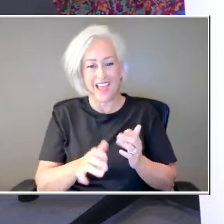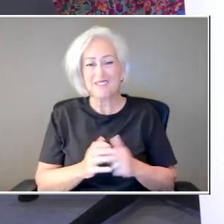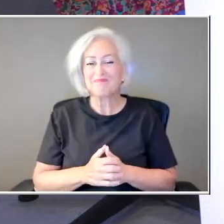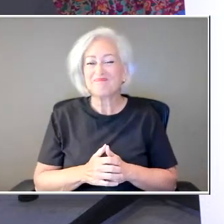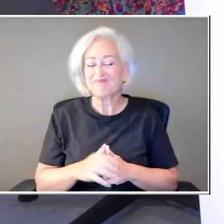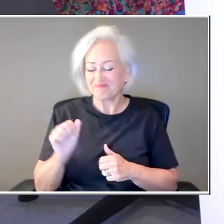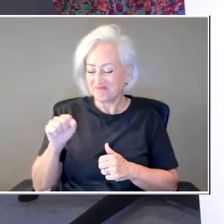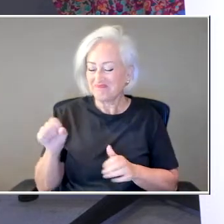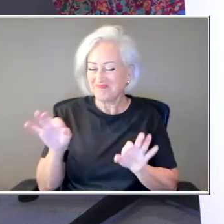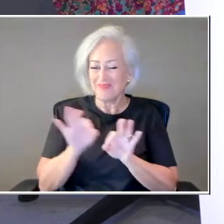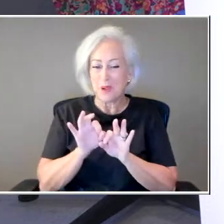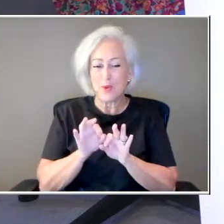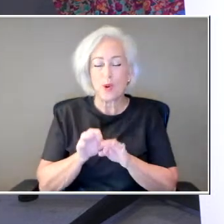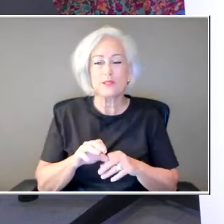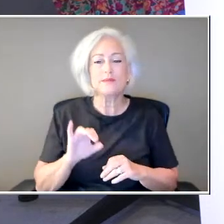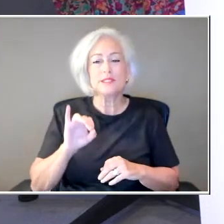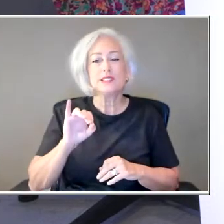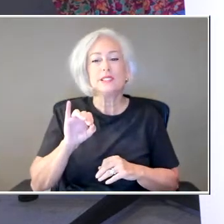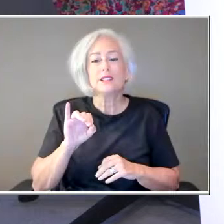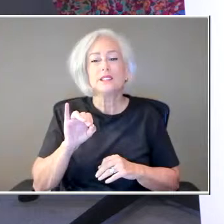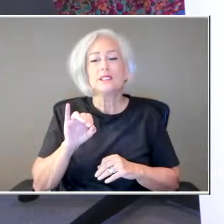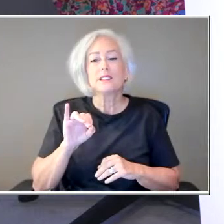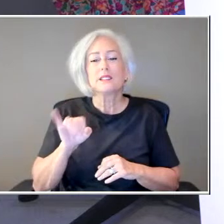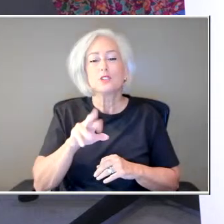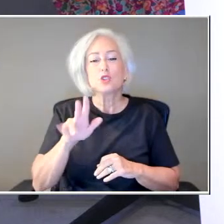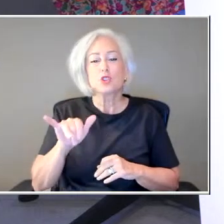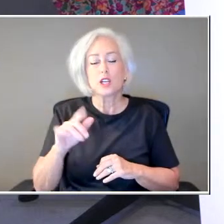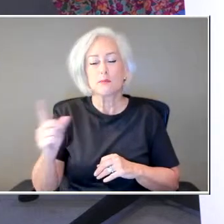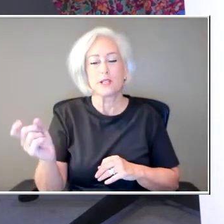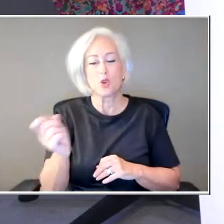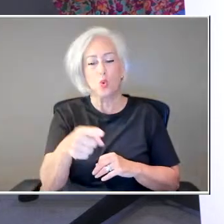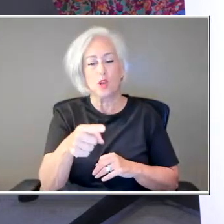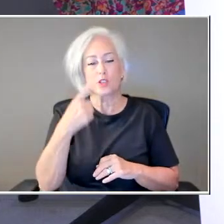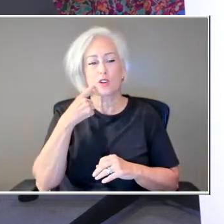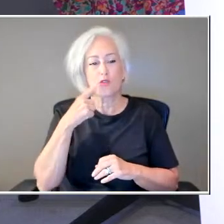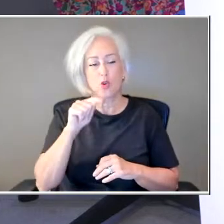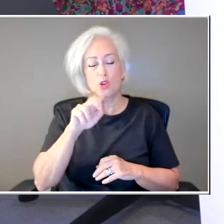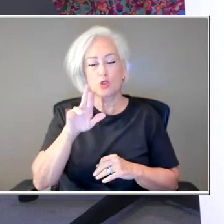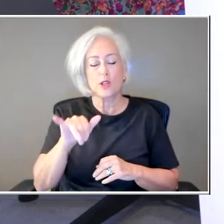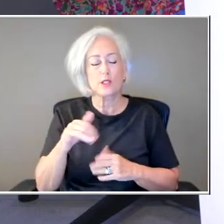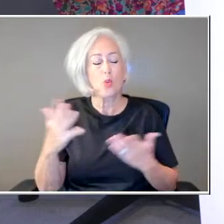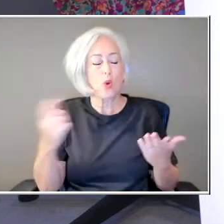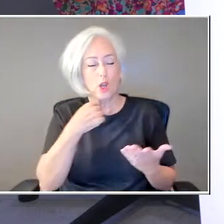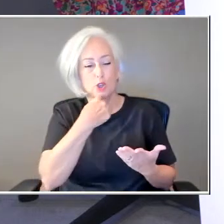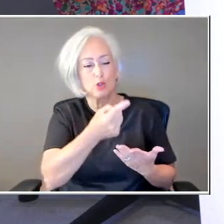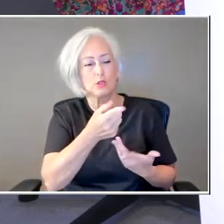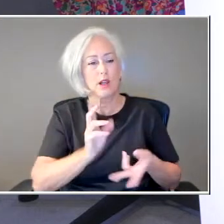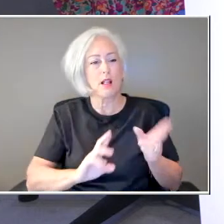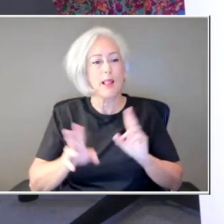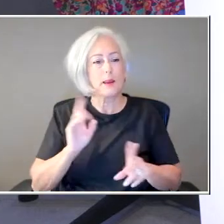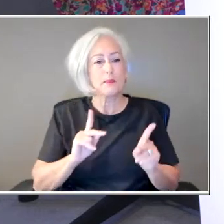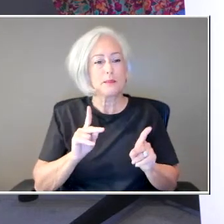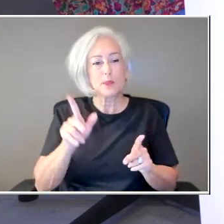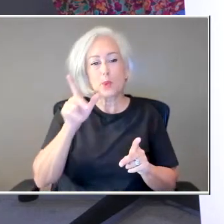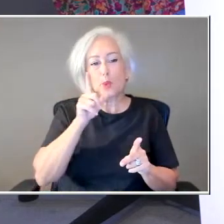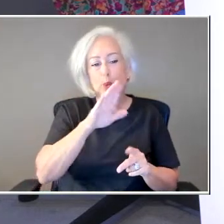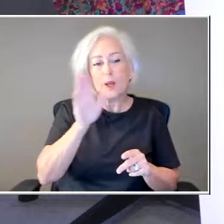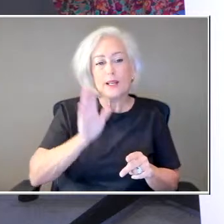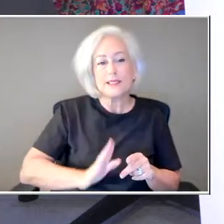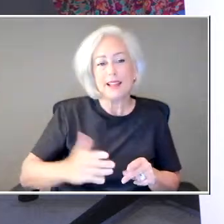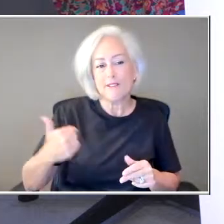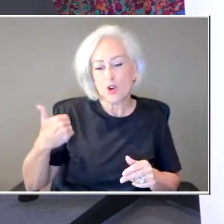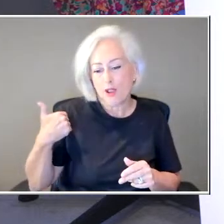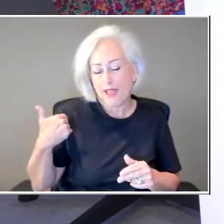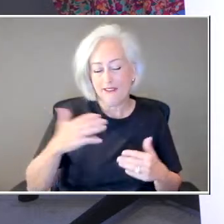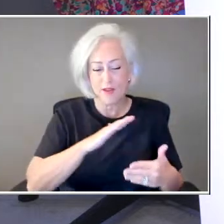absolutely. Jeremy has a question for Tracey. What would you tell people who have never had a mammogram